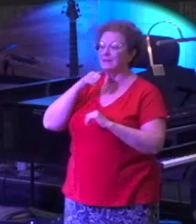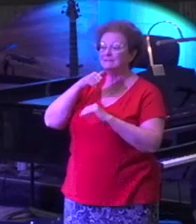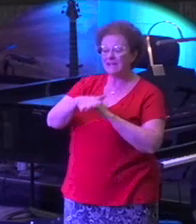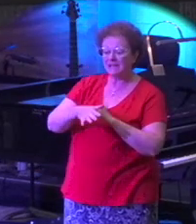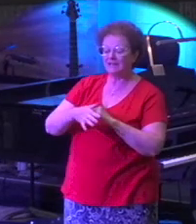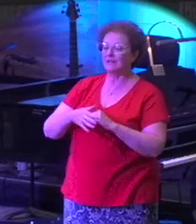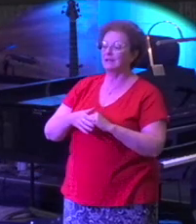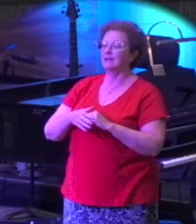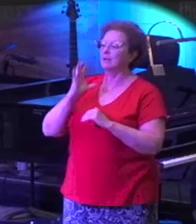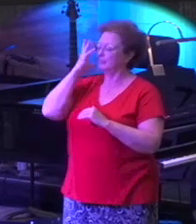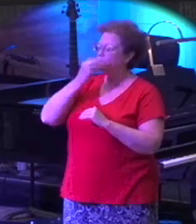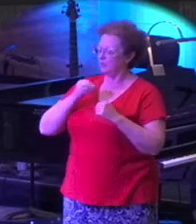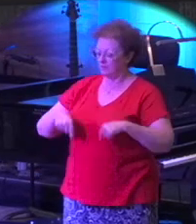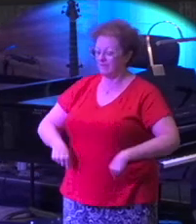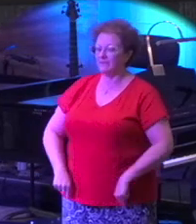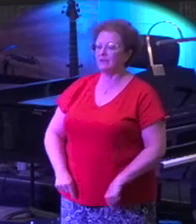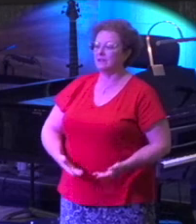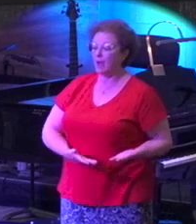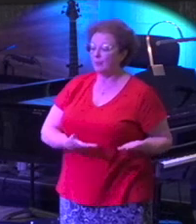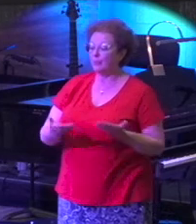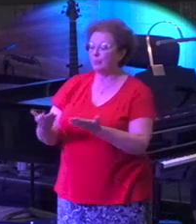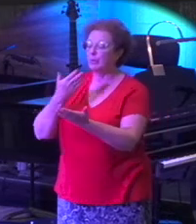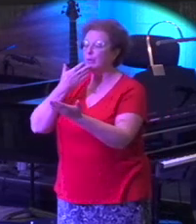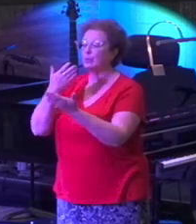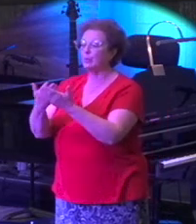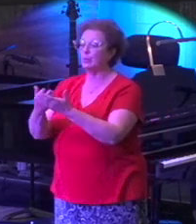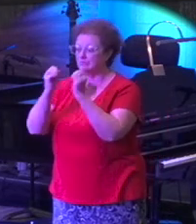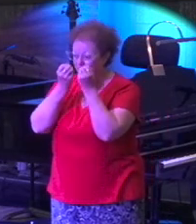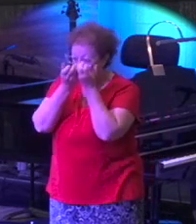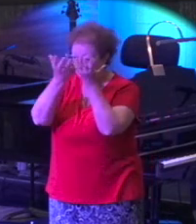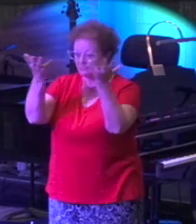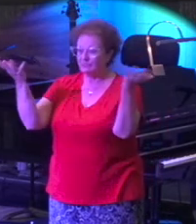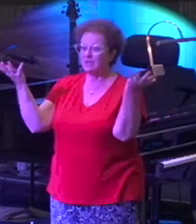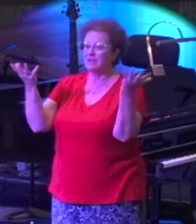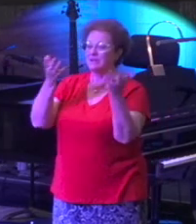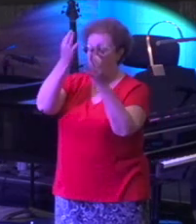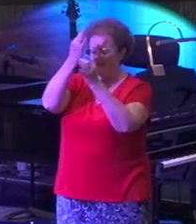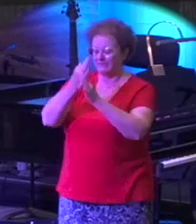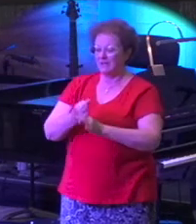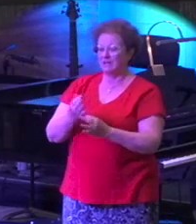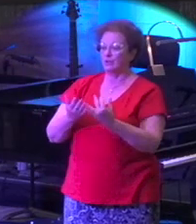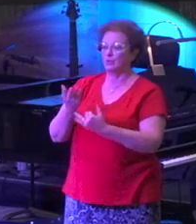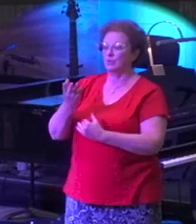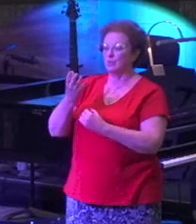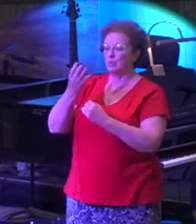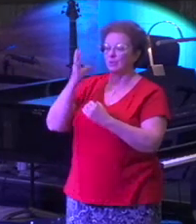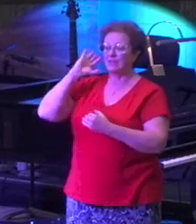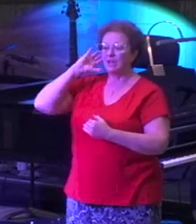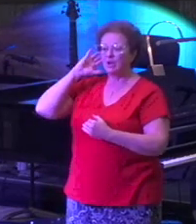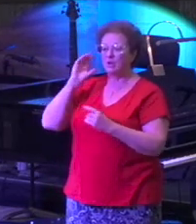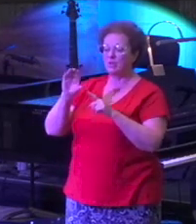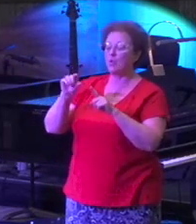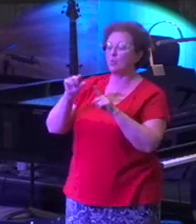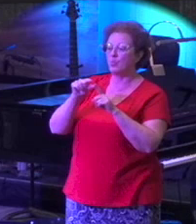feet of those who bring good news. So faith comes by hearing, and hearing through the word of Christ. That's